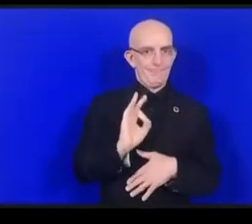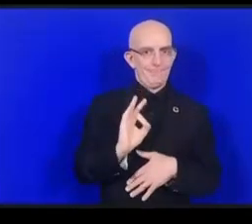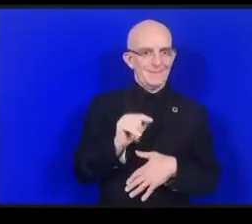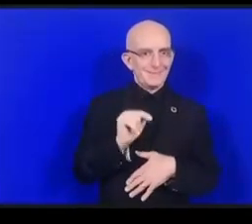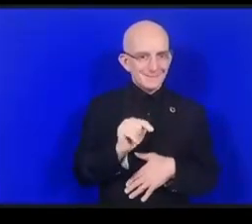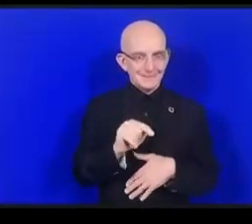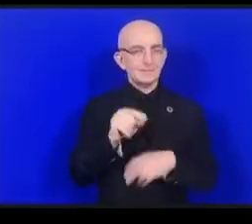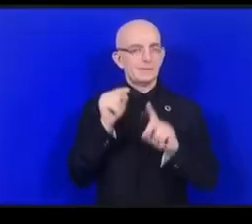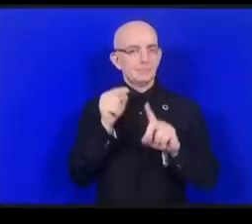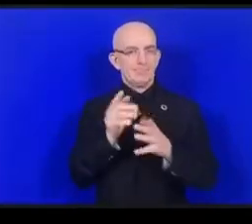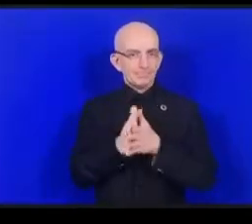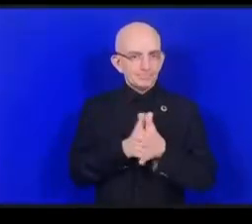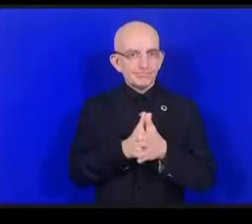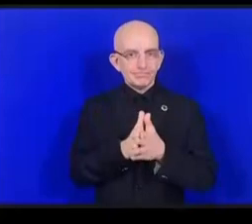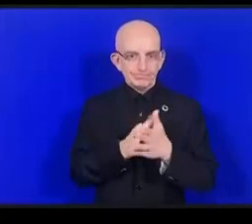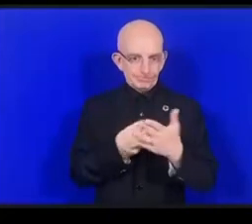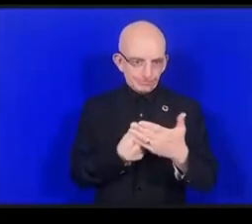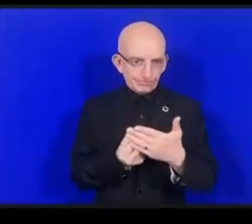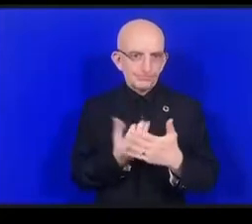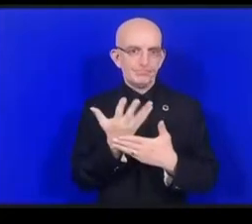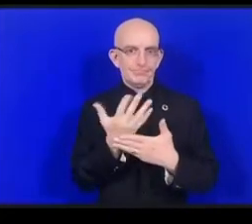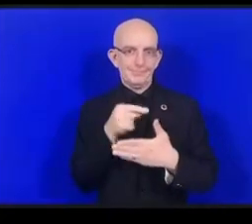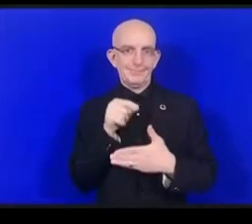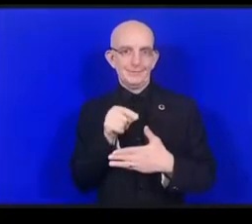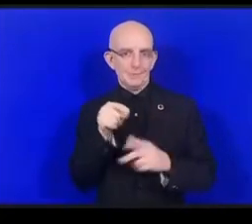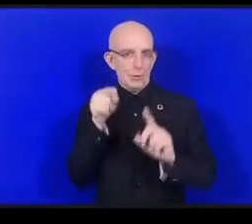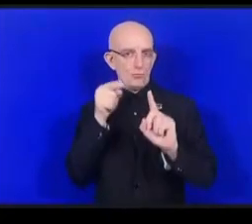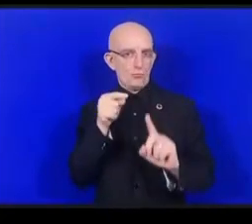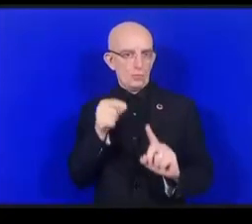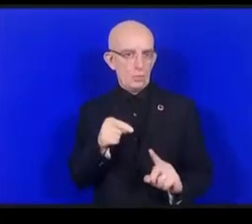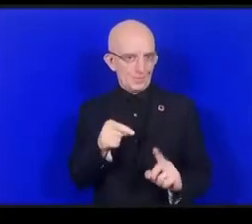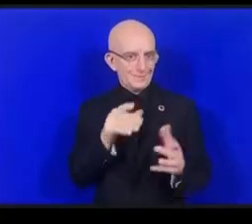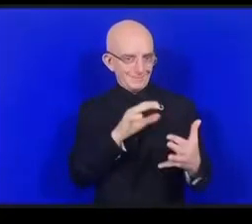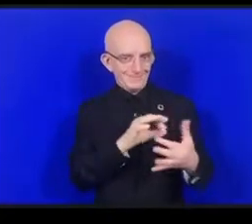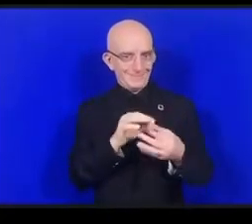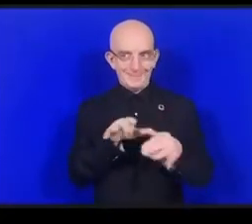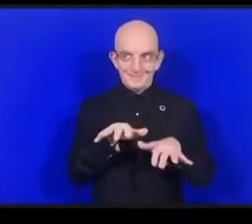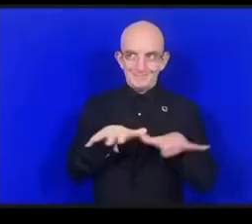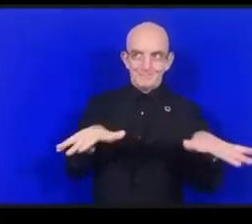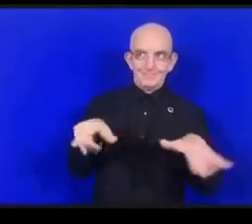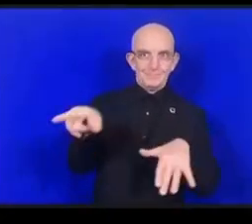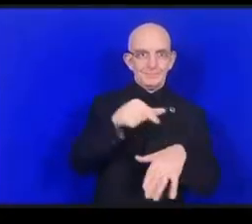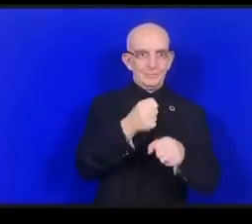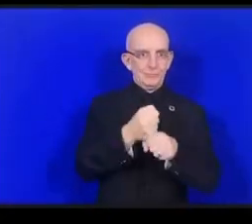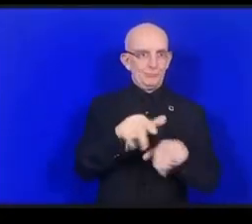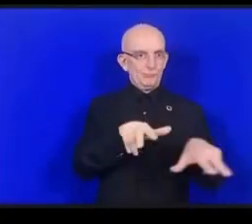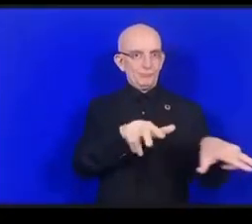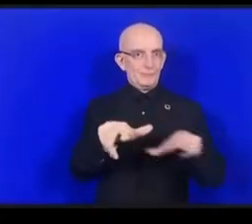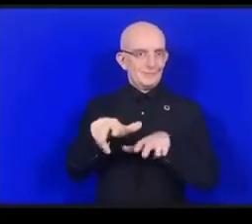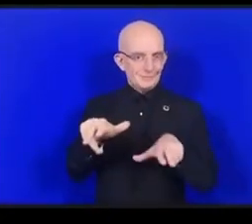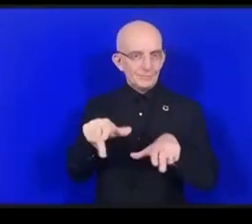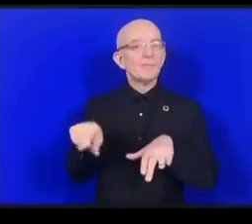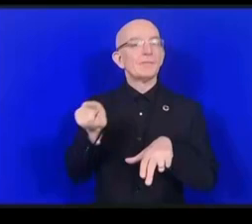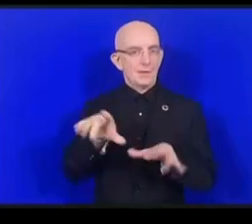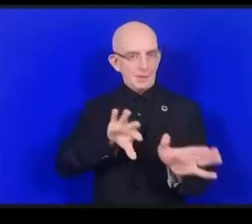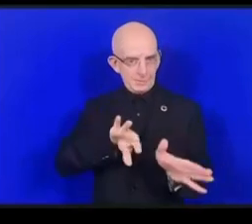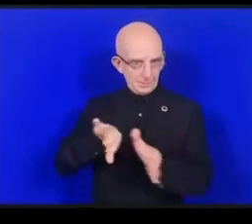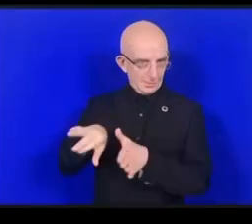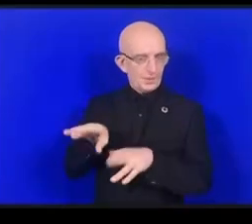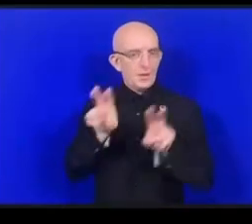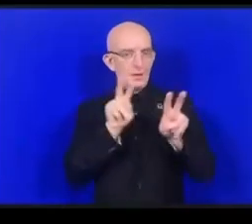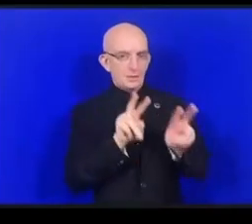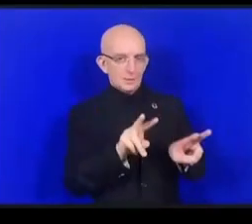the SDGs as to how Internet of Things could actually be used to assist,